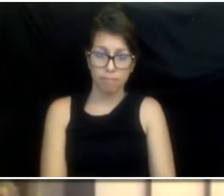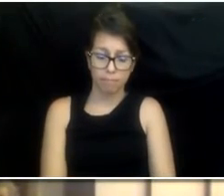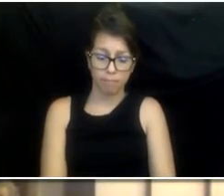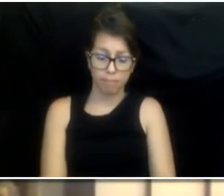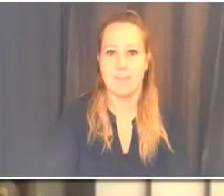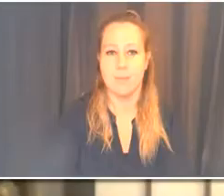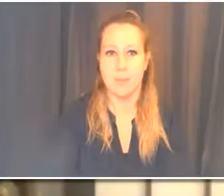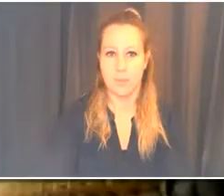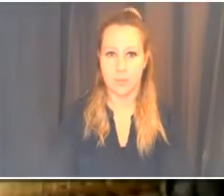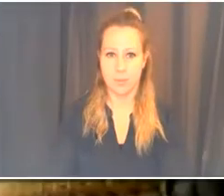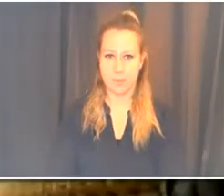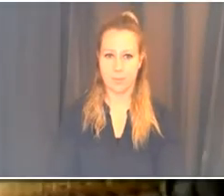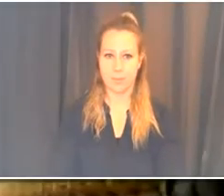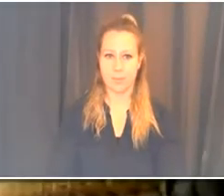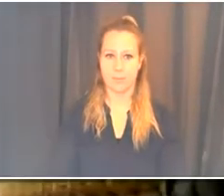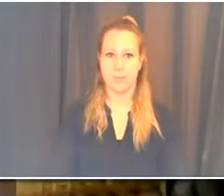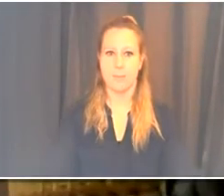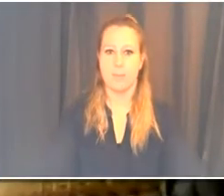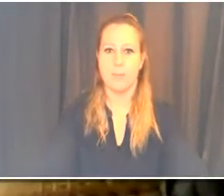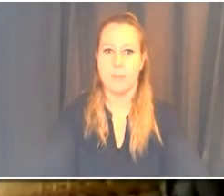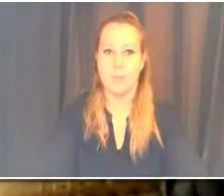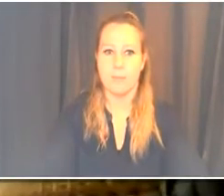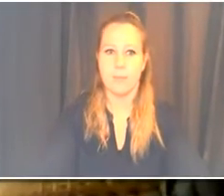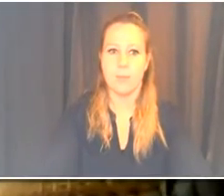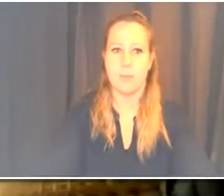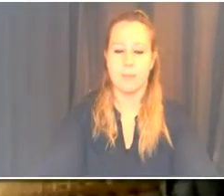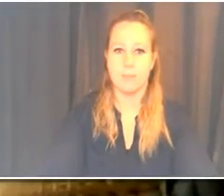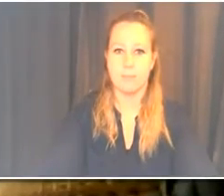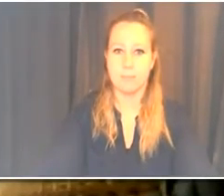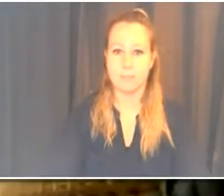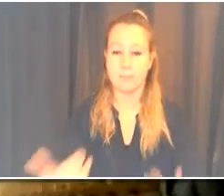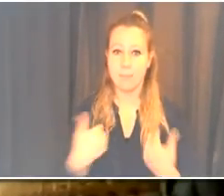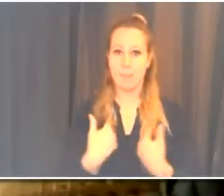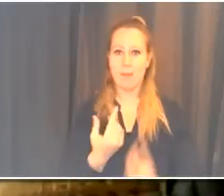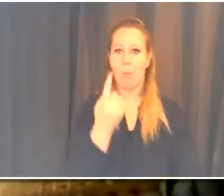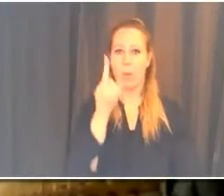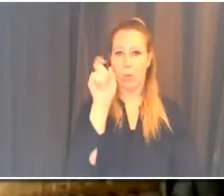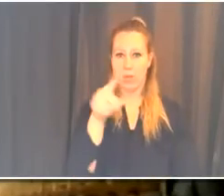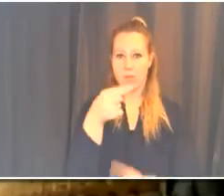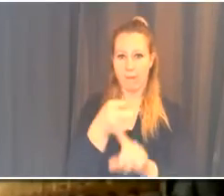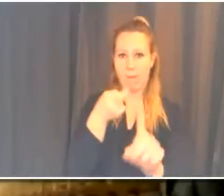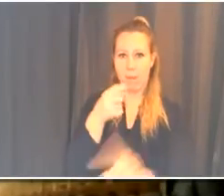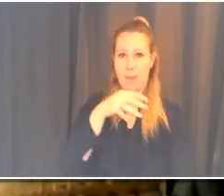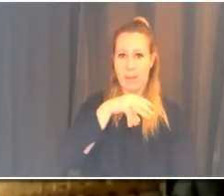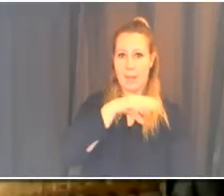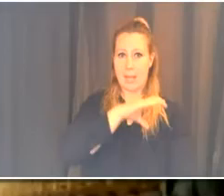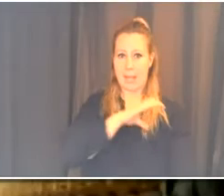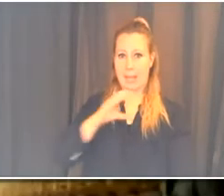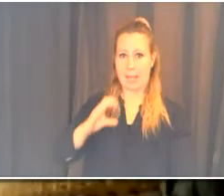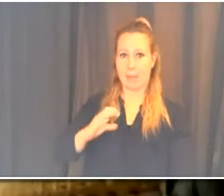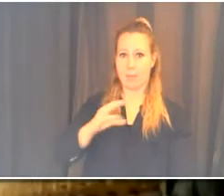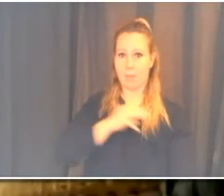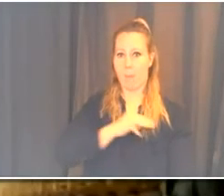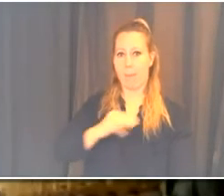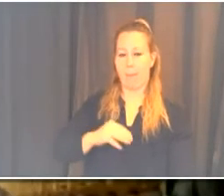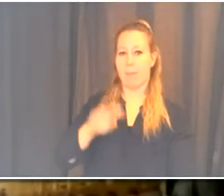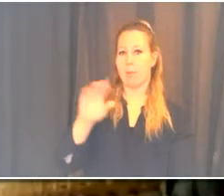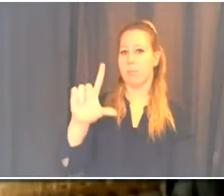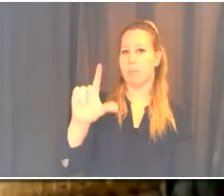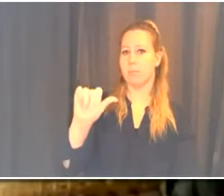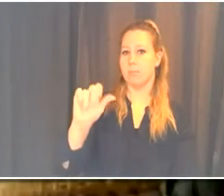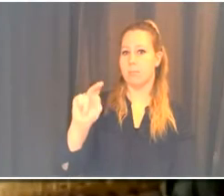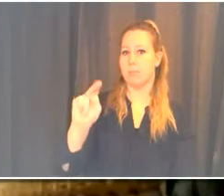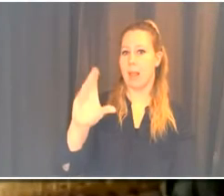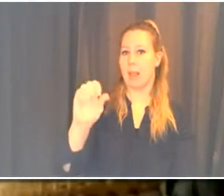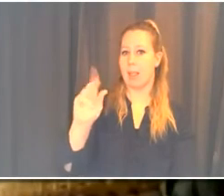member so um you mentioned cracks in the the court system and you you you got my attention so what are some of those